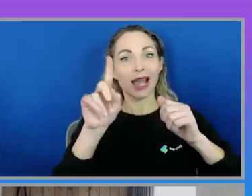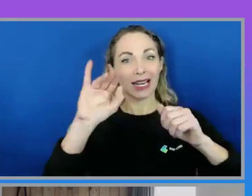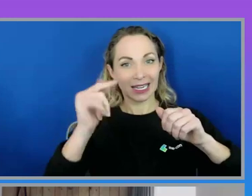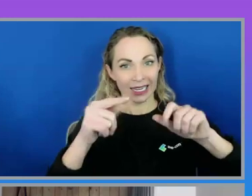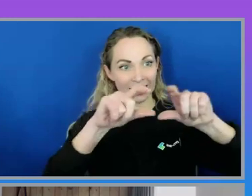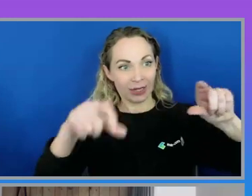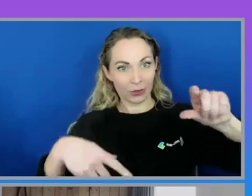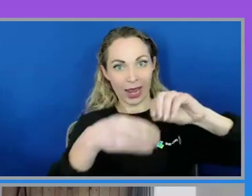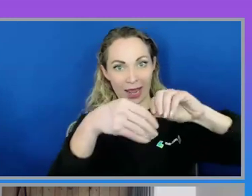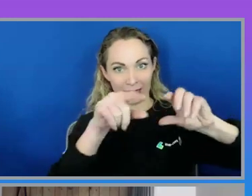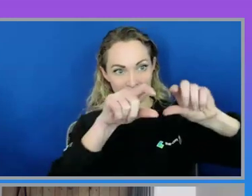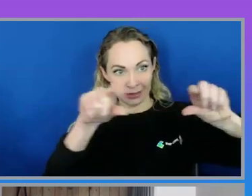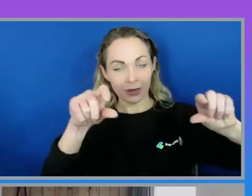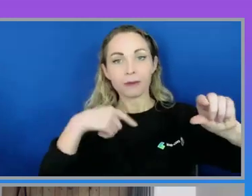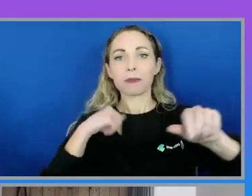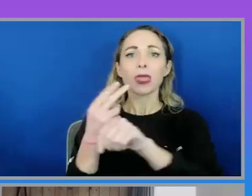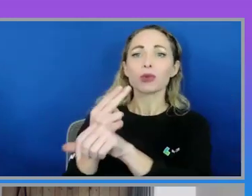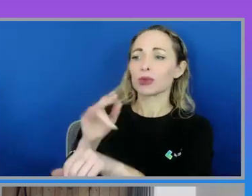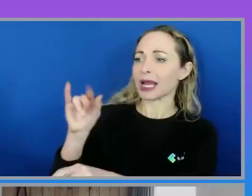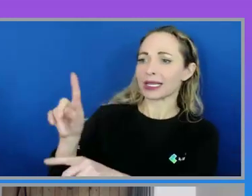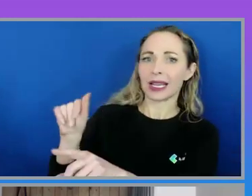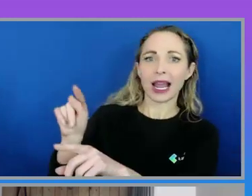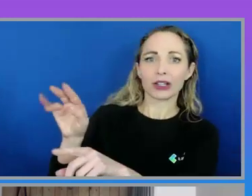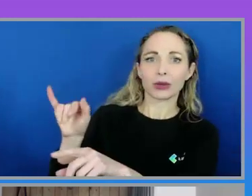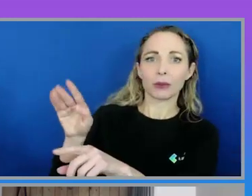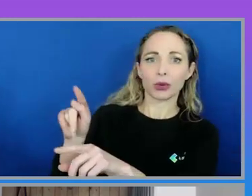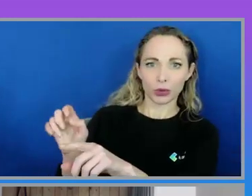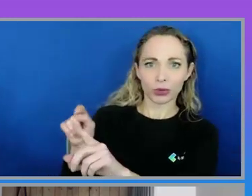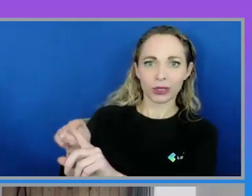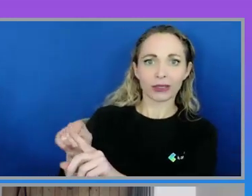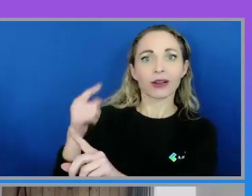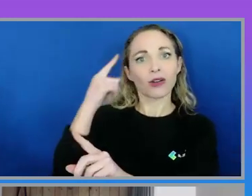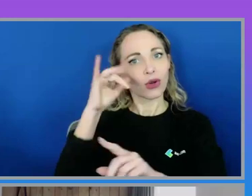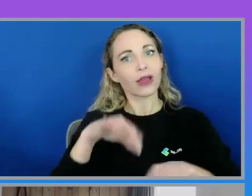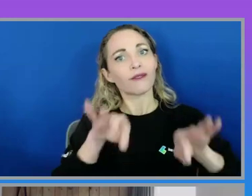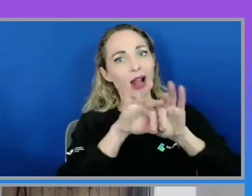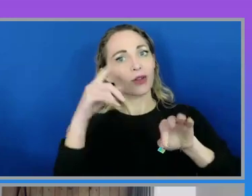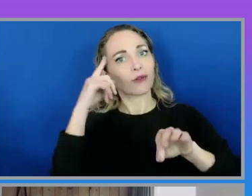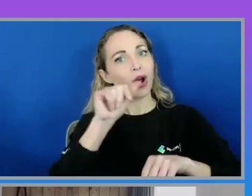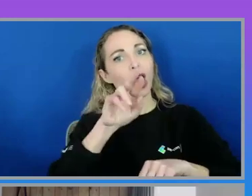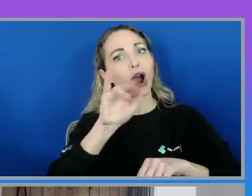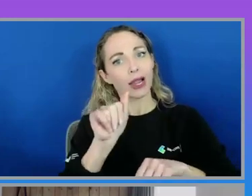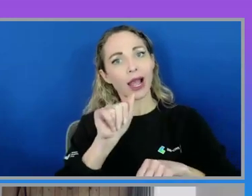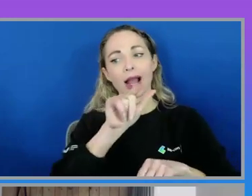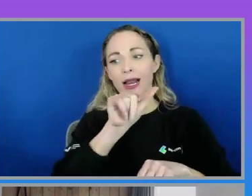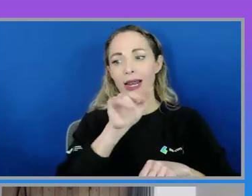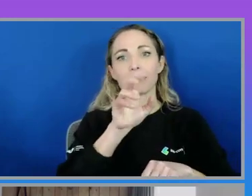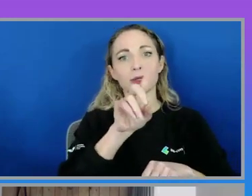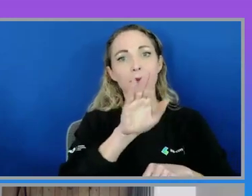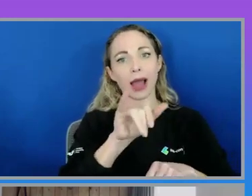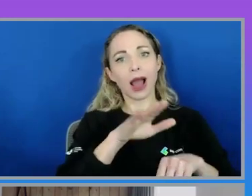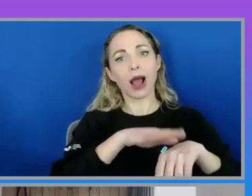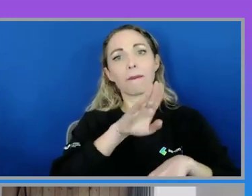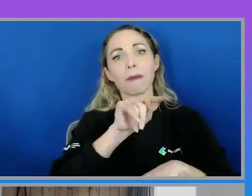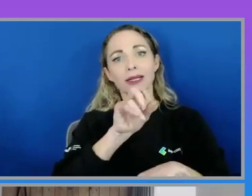we can then use that ID attribute for the value for aria labeled by on the button element,